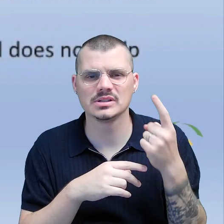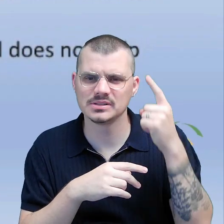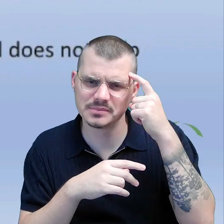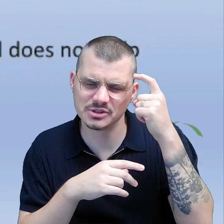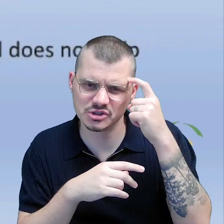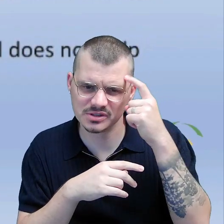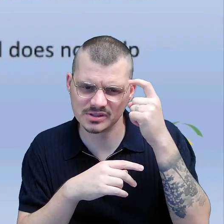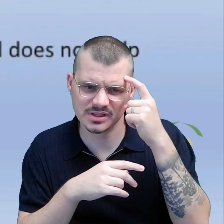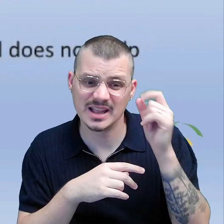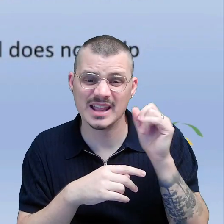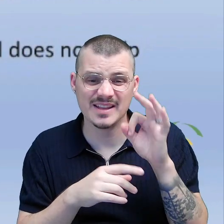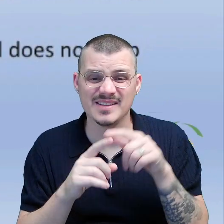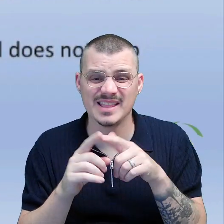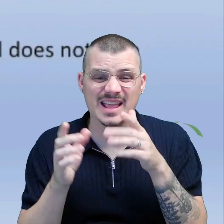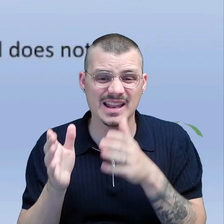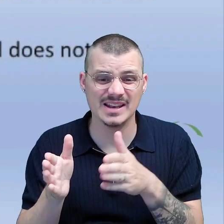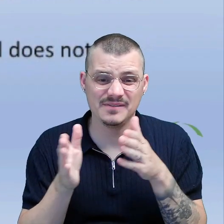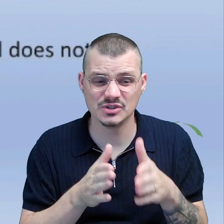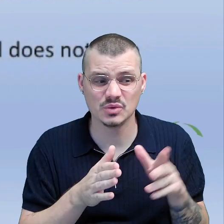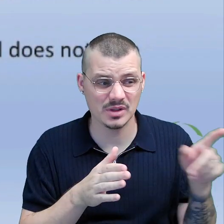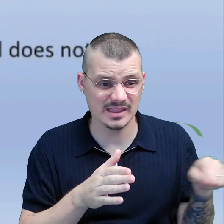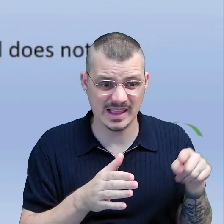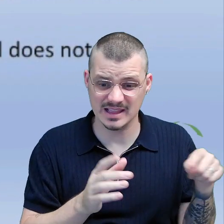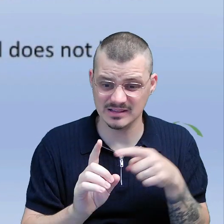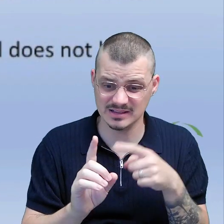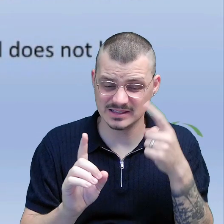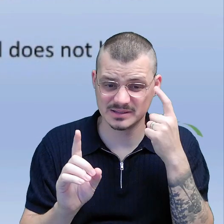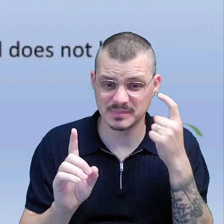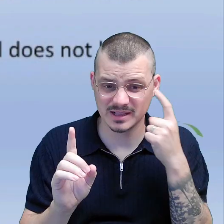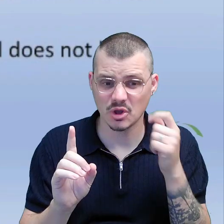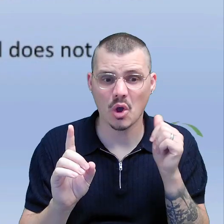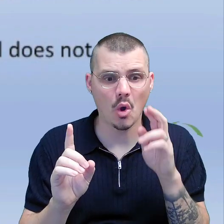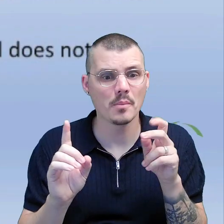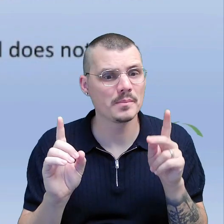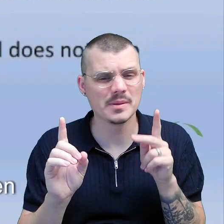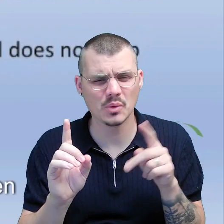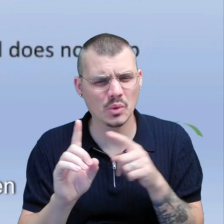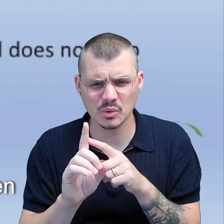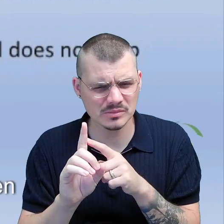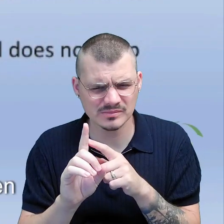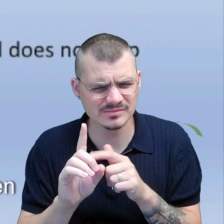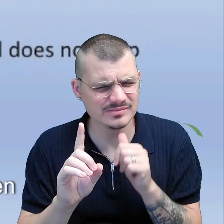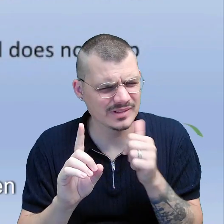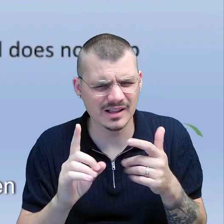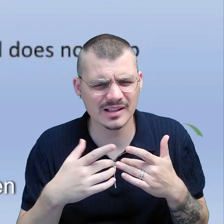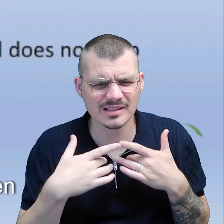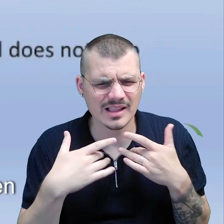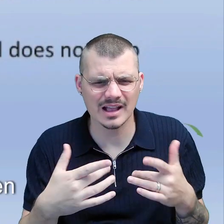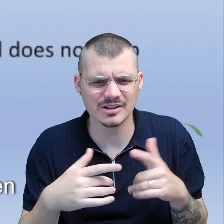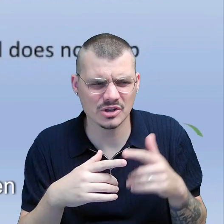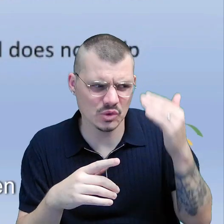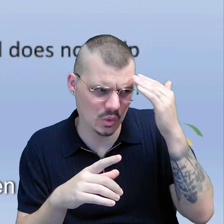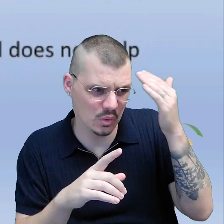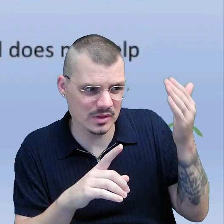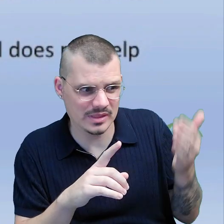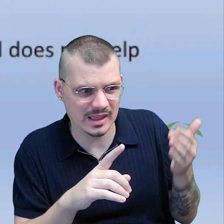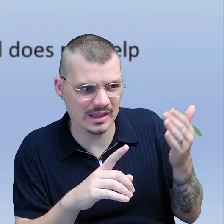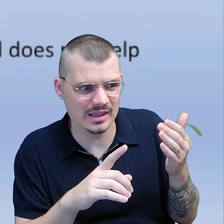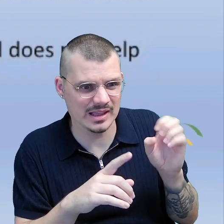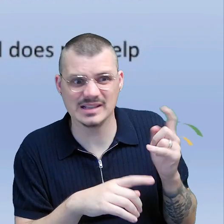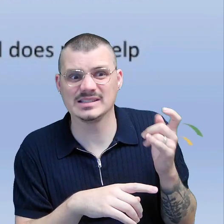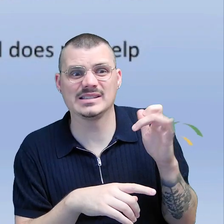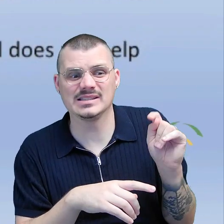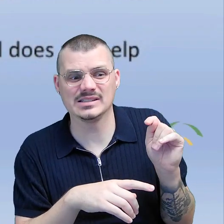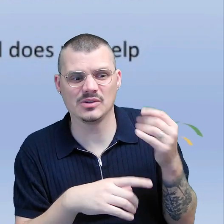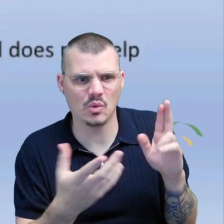just suspiciousness if the individuals they suspect are people that are very unlikely to even know they